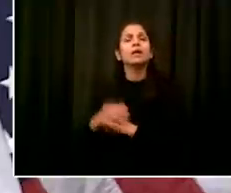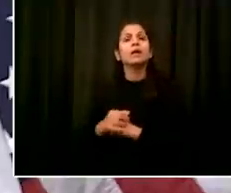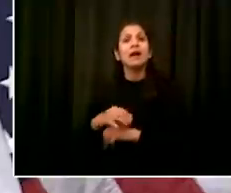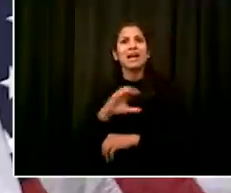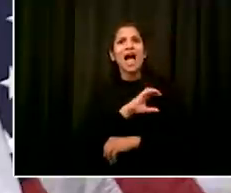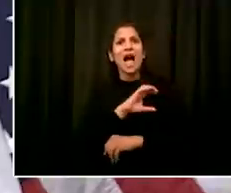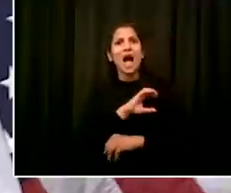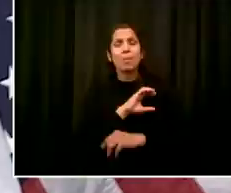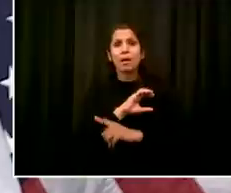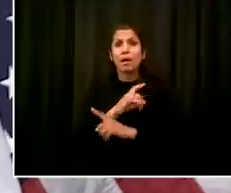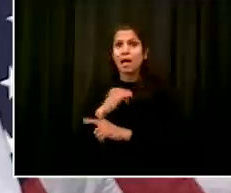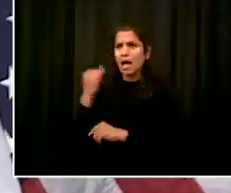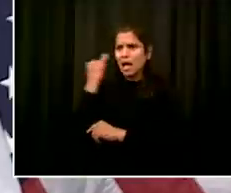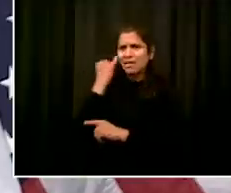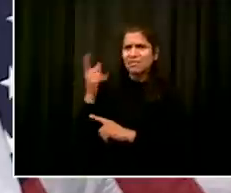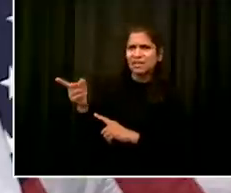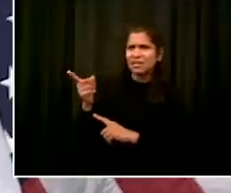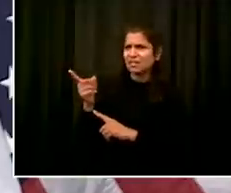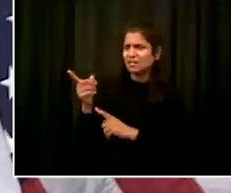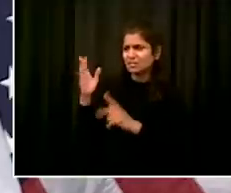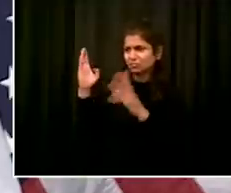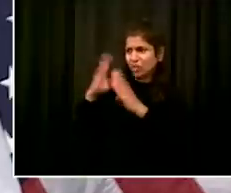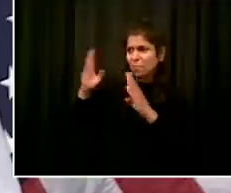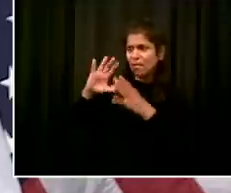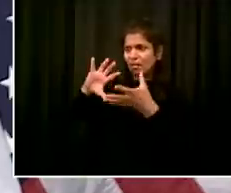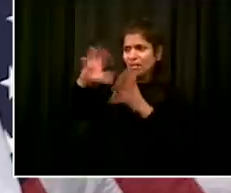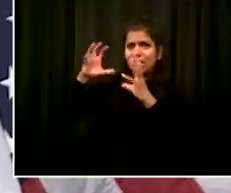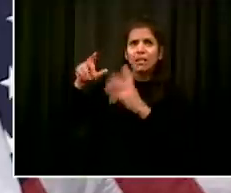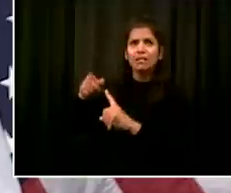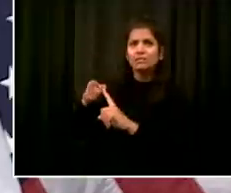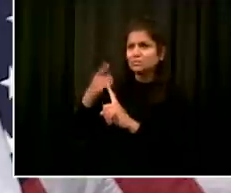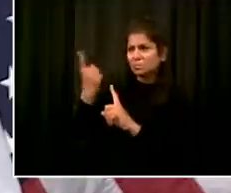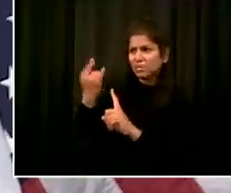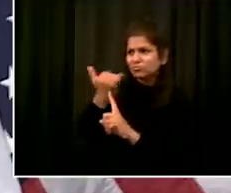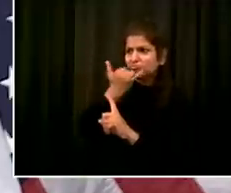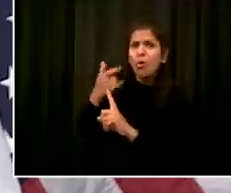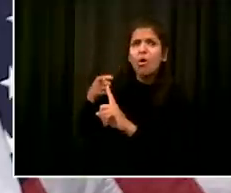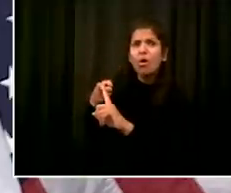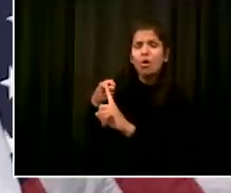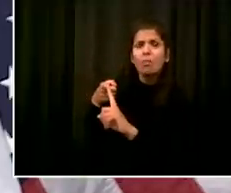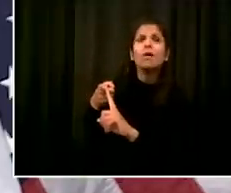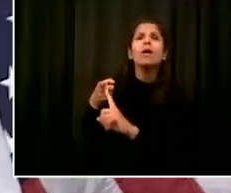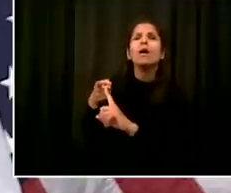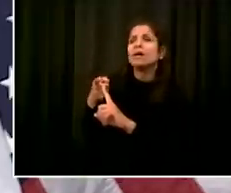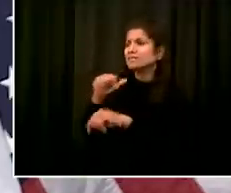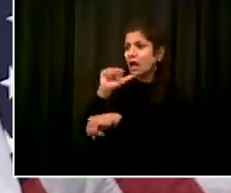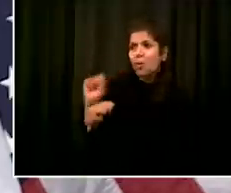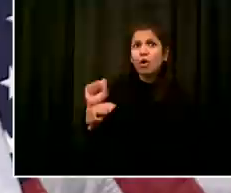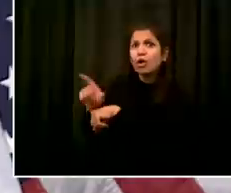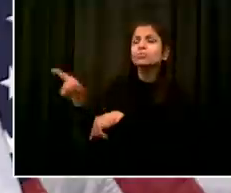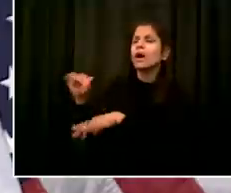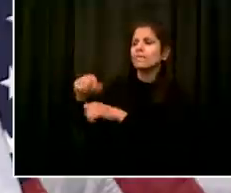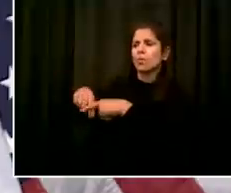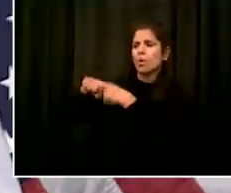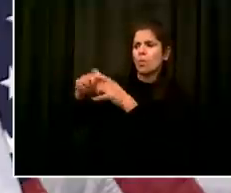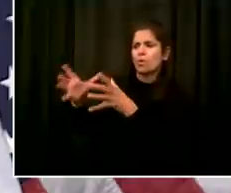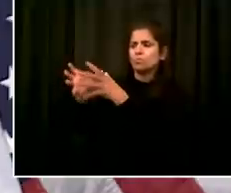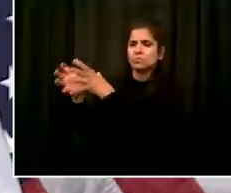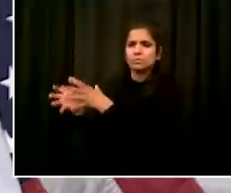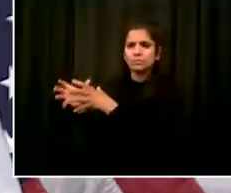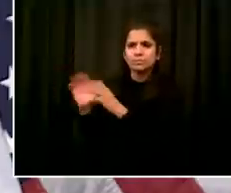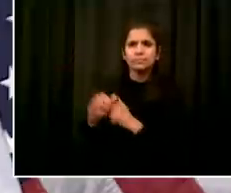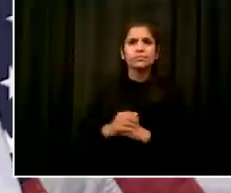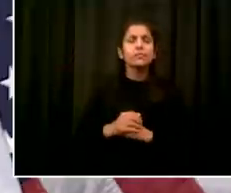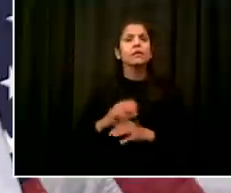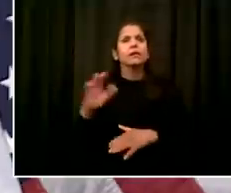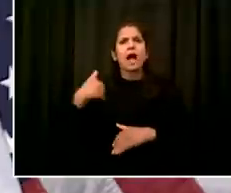pulled immediately away from protest duty while that discipline is determined. I want to see it determined quickly. I want it to be fair to all involved, but it must be